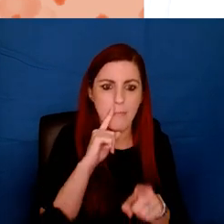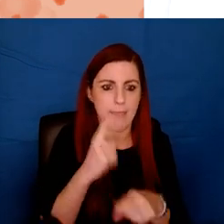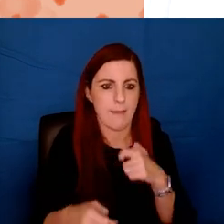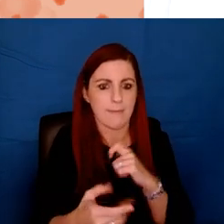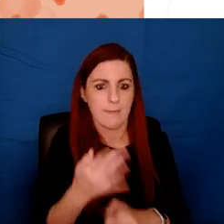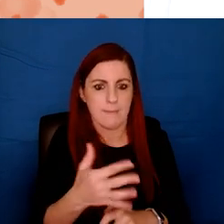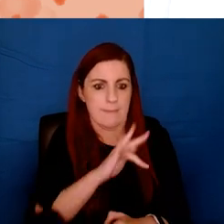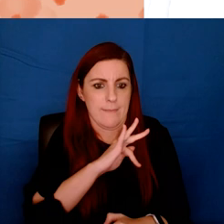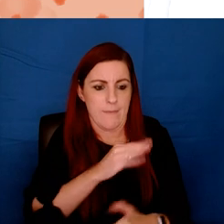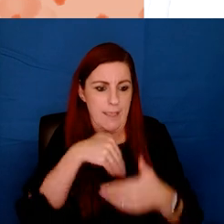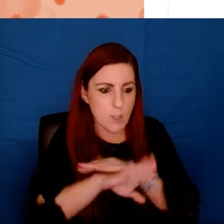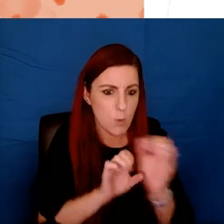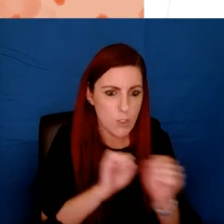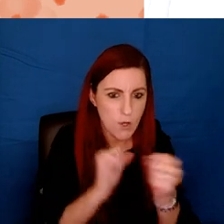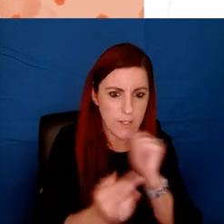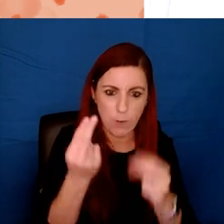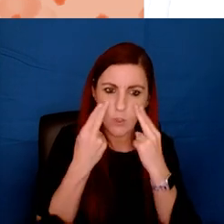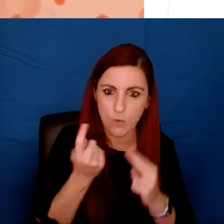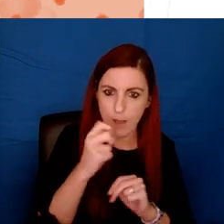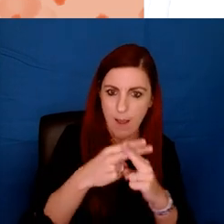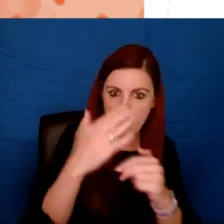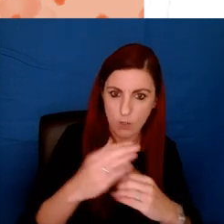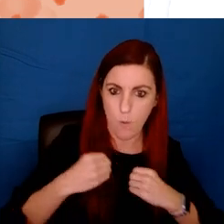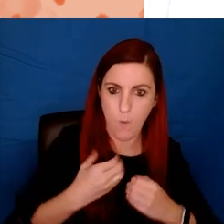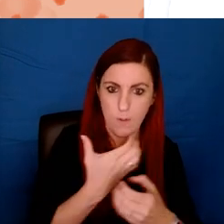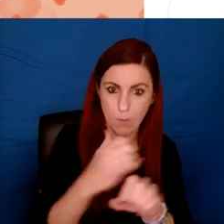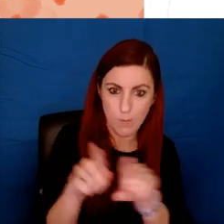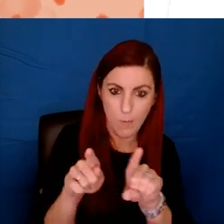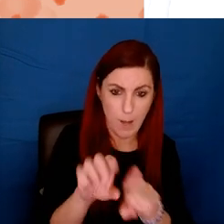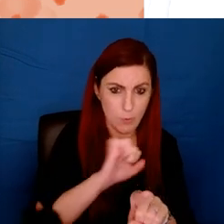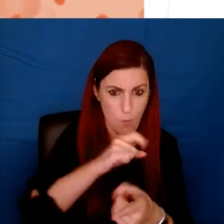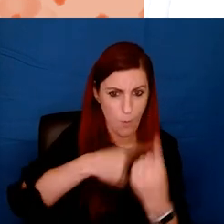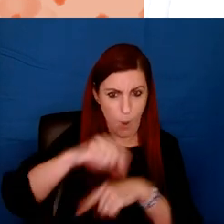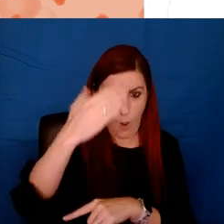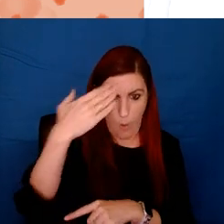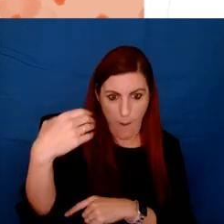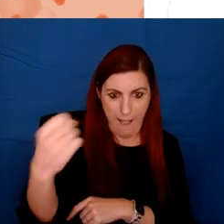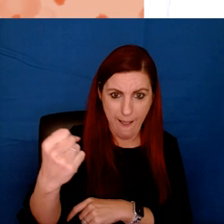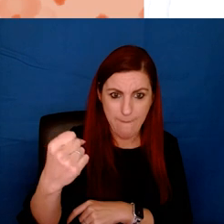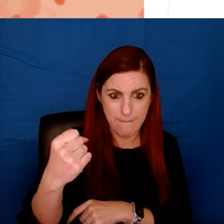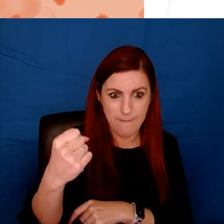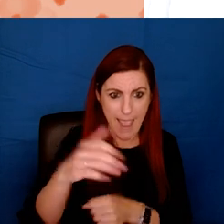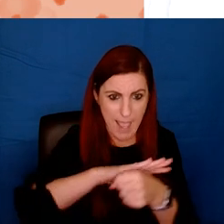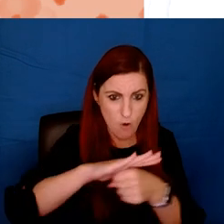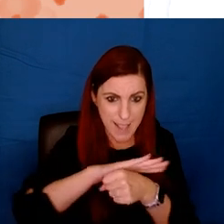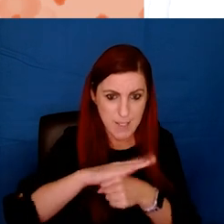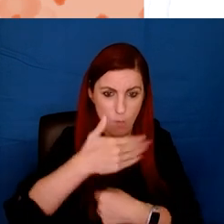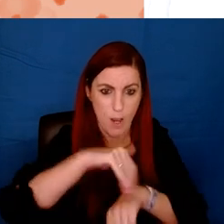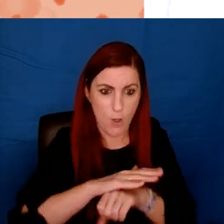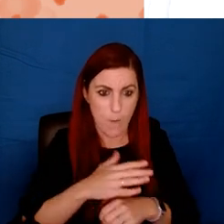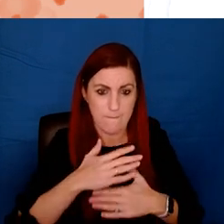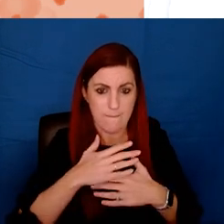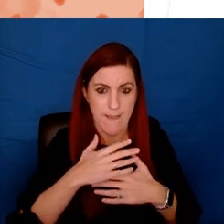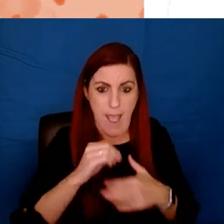difficult. Getting yourself to a service if you have to travel outside of your own county, and I'm sure we all know that there are black spots in the country where you do